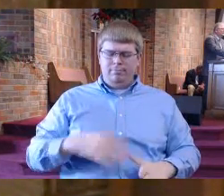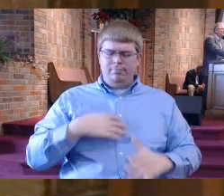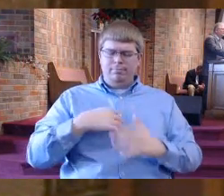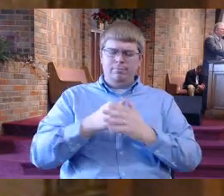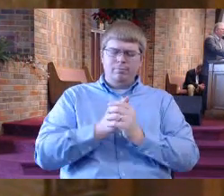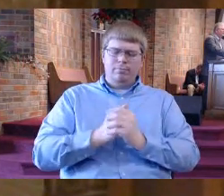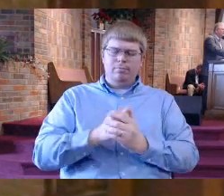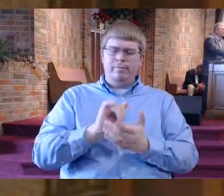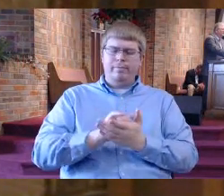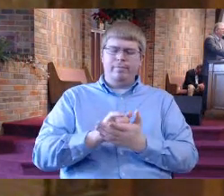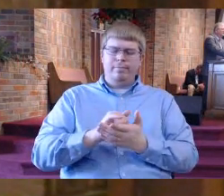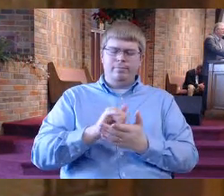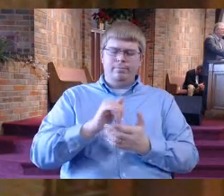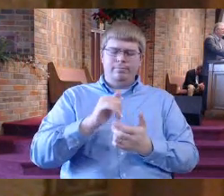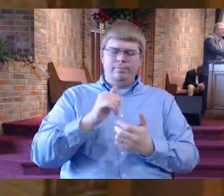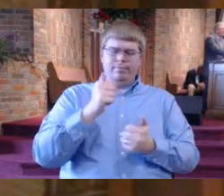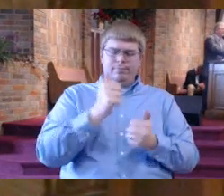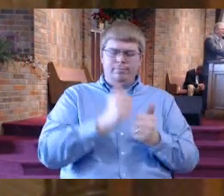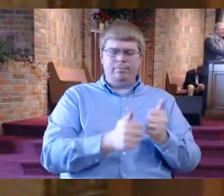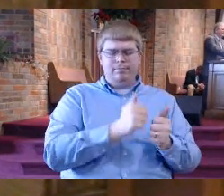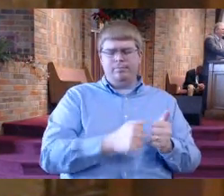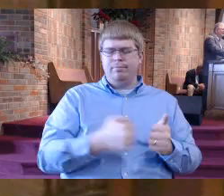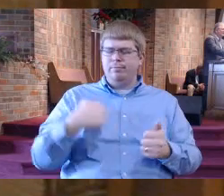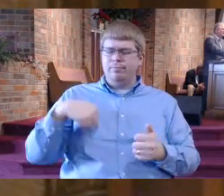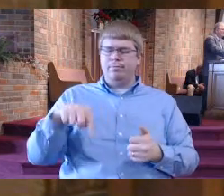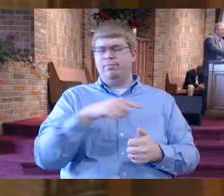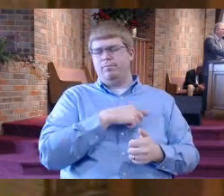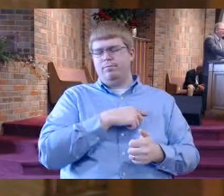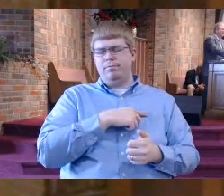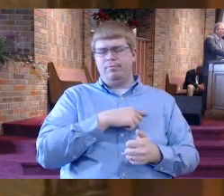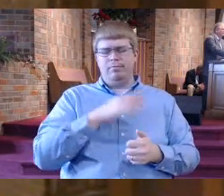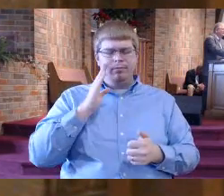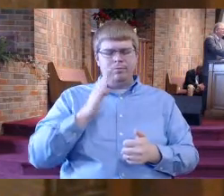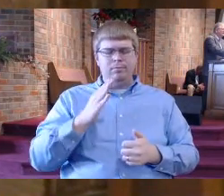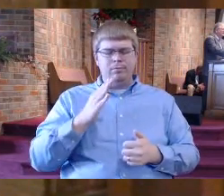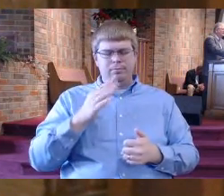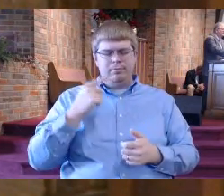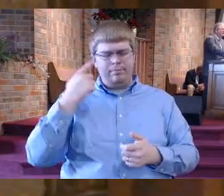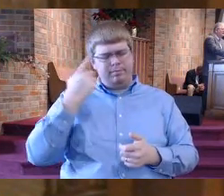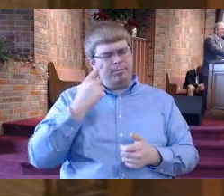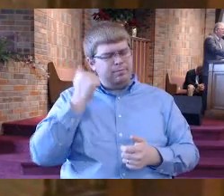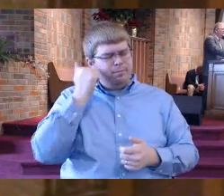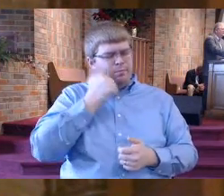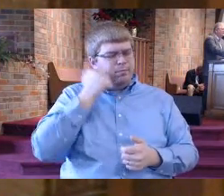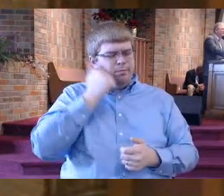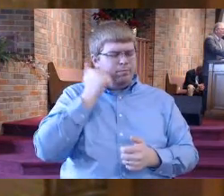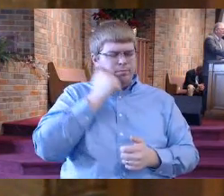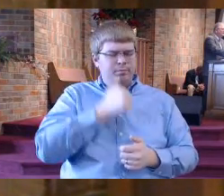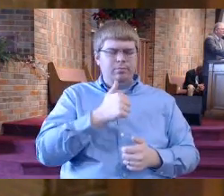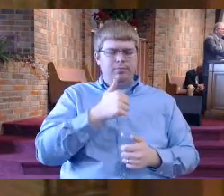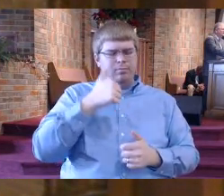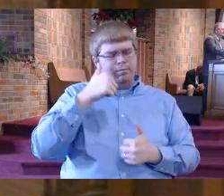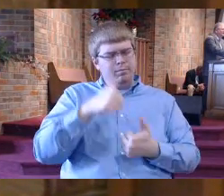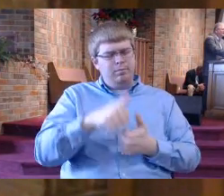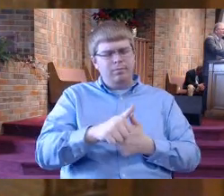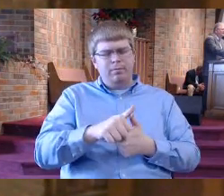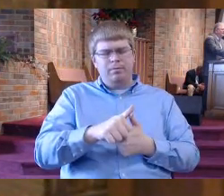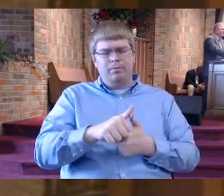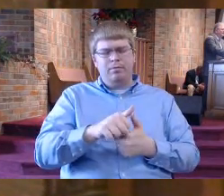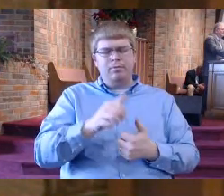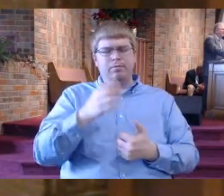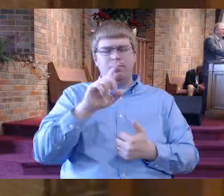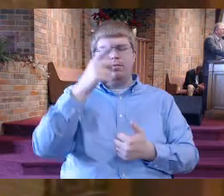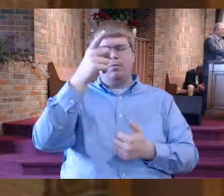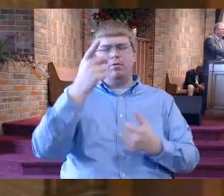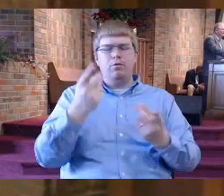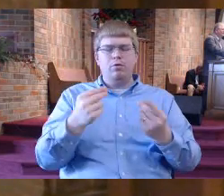each of us will think of this each day of our lives and appreciate all that you have done for us.